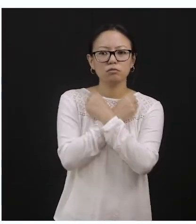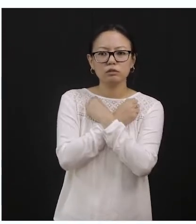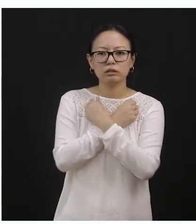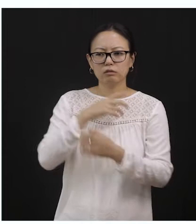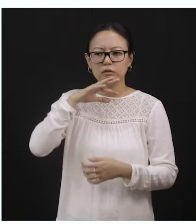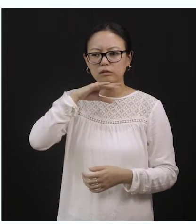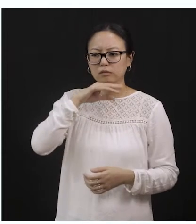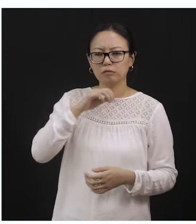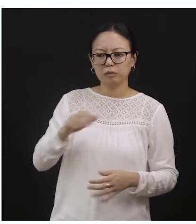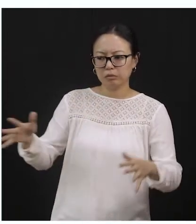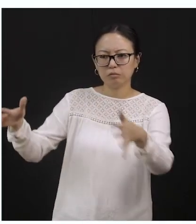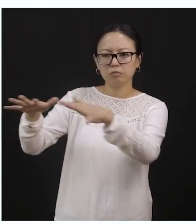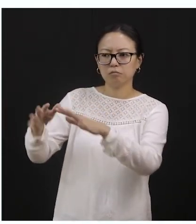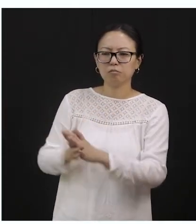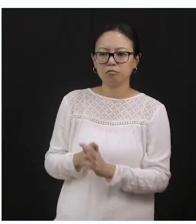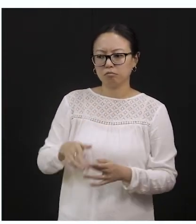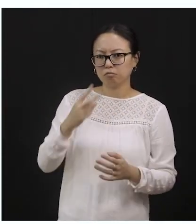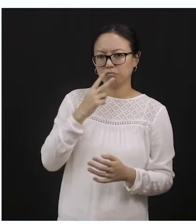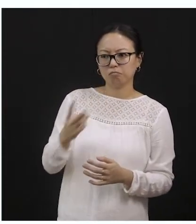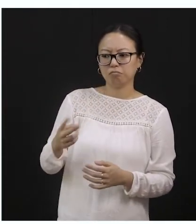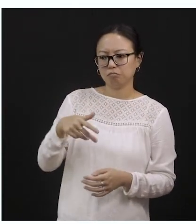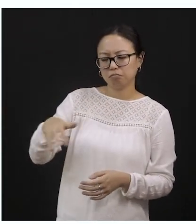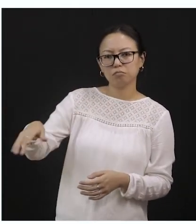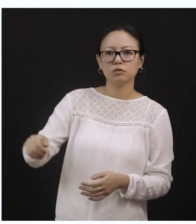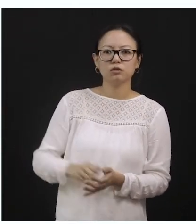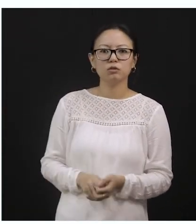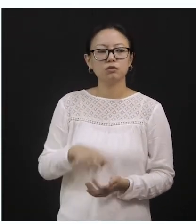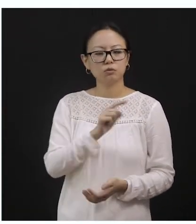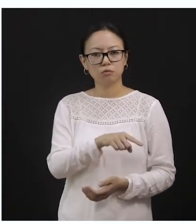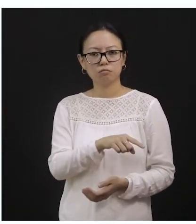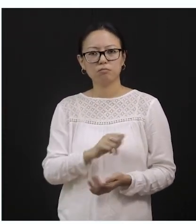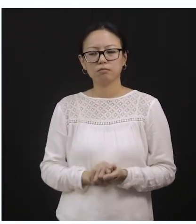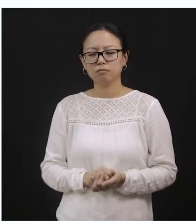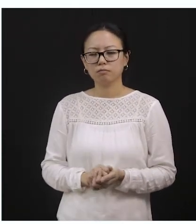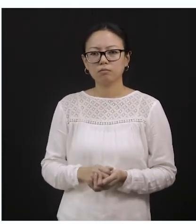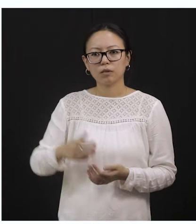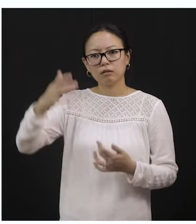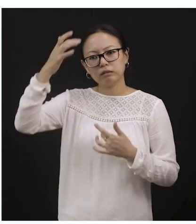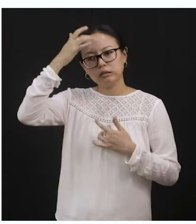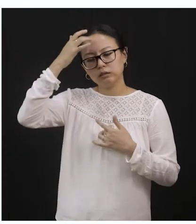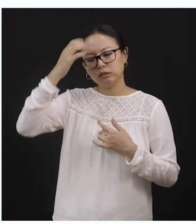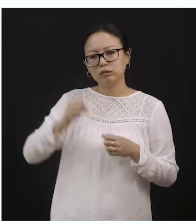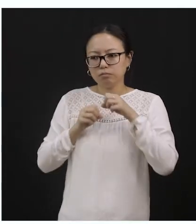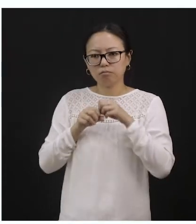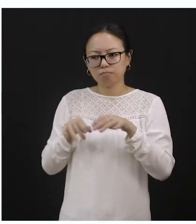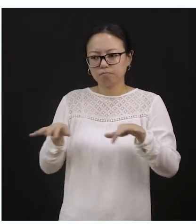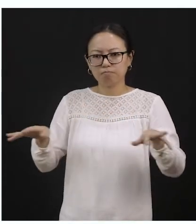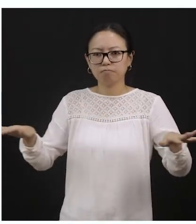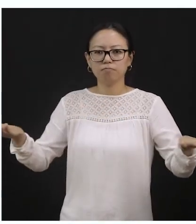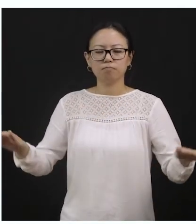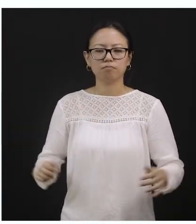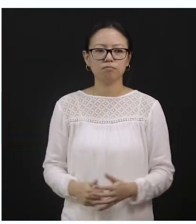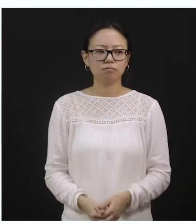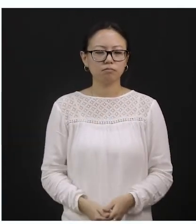of disease is because they are very much attracted towards a garbage. So garbage, as you all know, is very smelly,